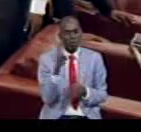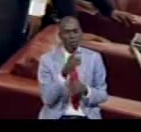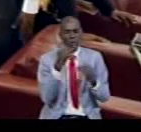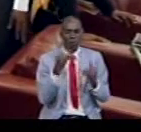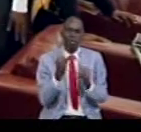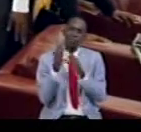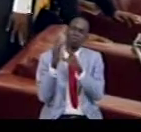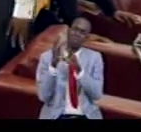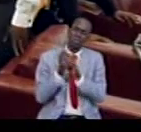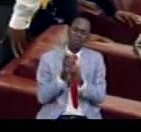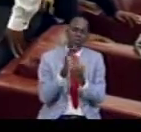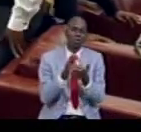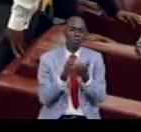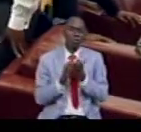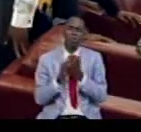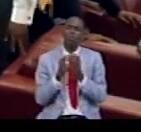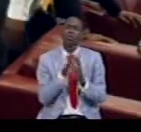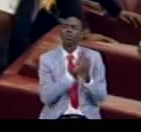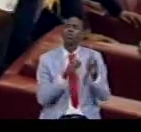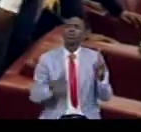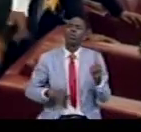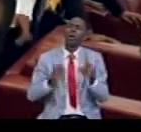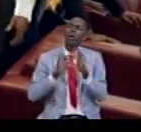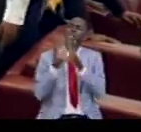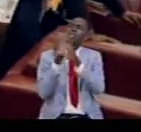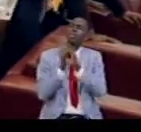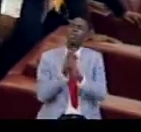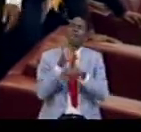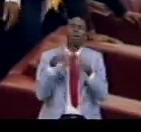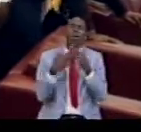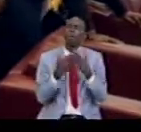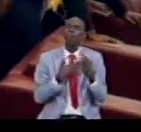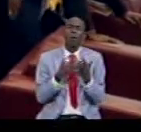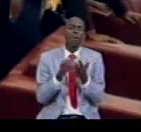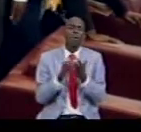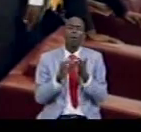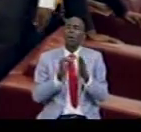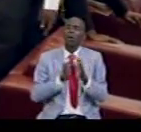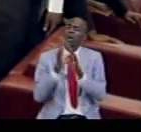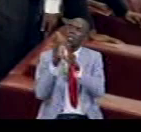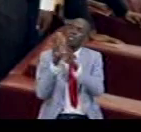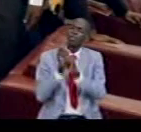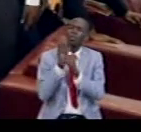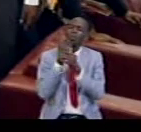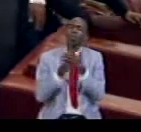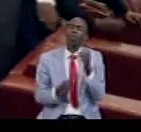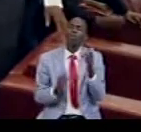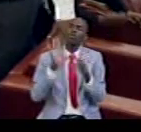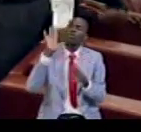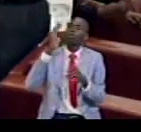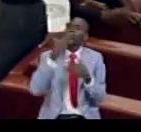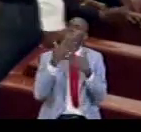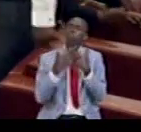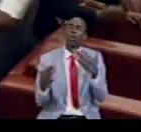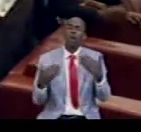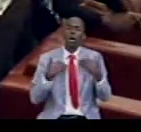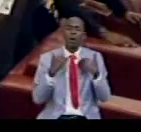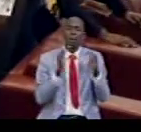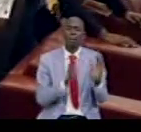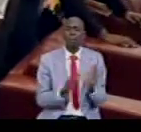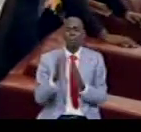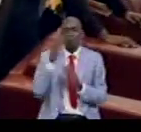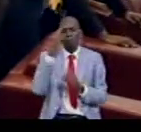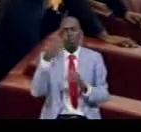now. Lord, I claim what belongs to me. I receive what the blood has purchased for me. And tell the Lord, from today, it